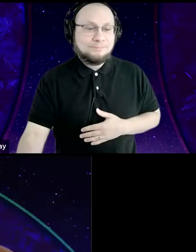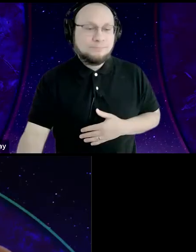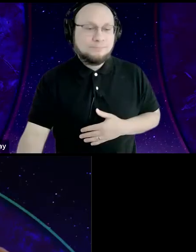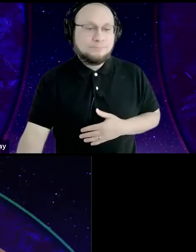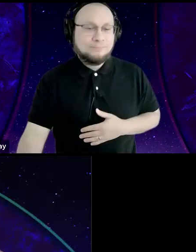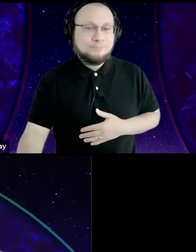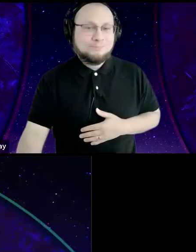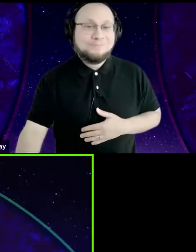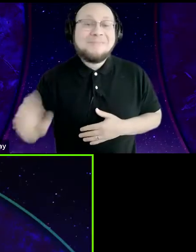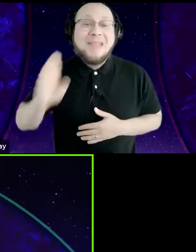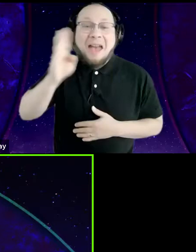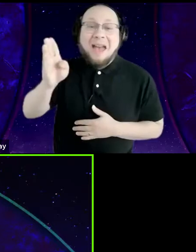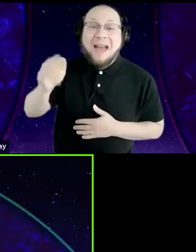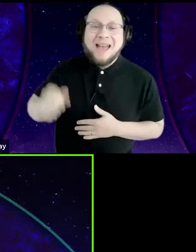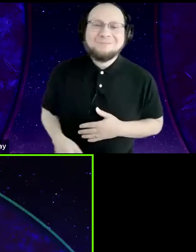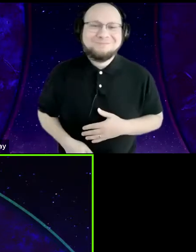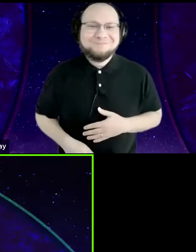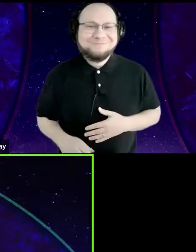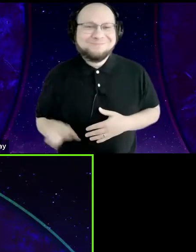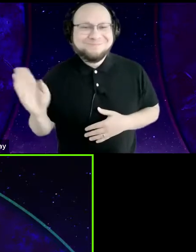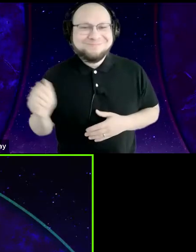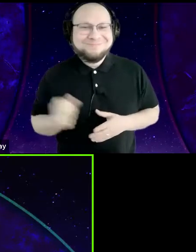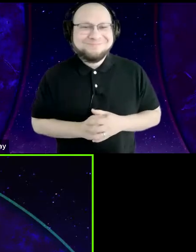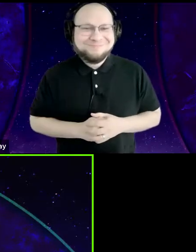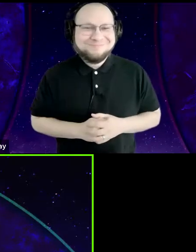Hey, bae. Hi, how are you?